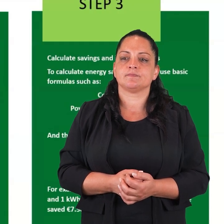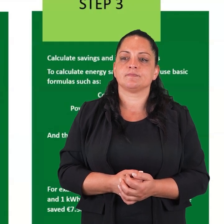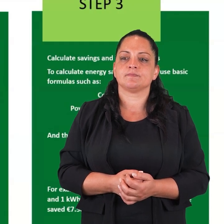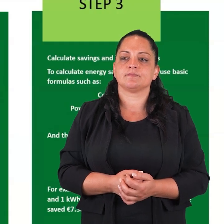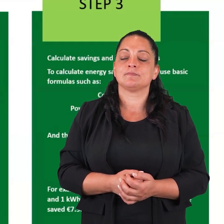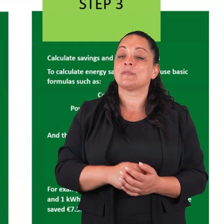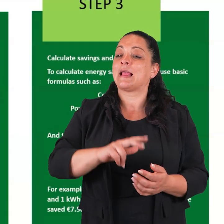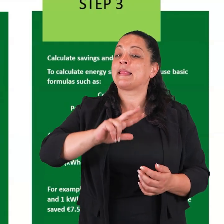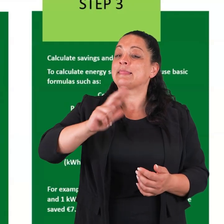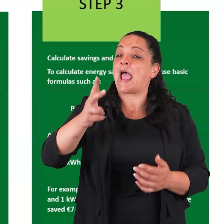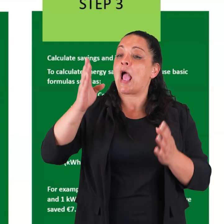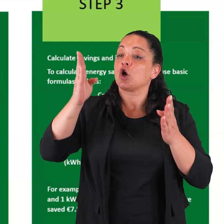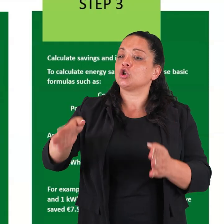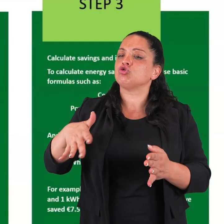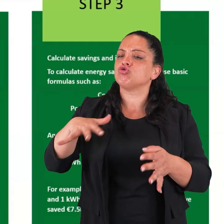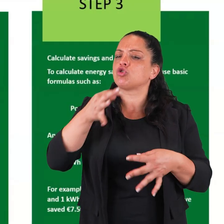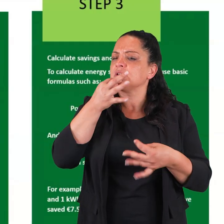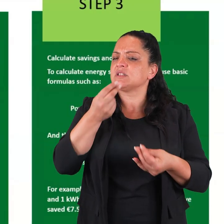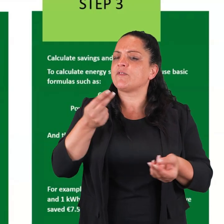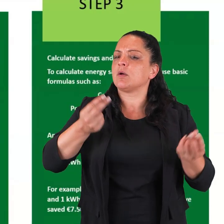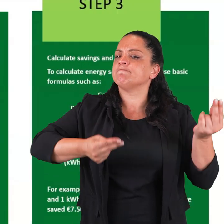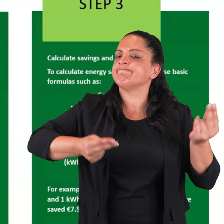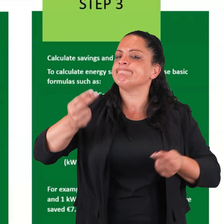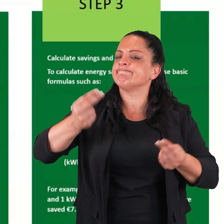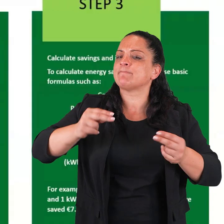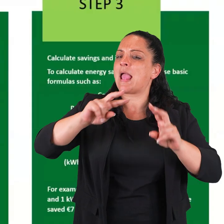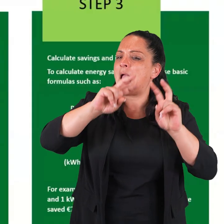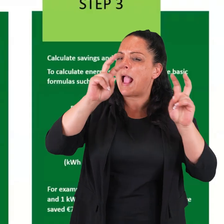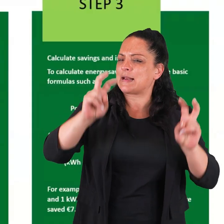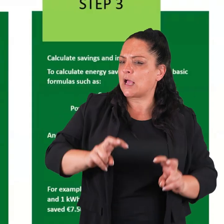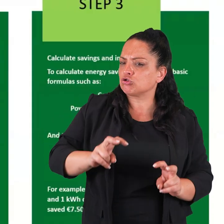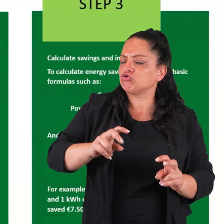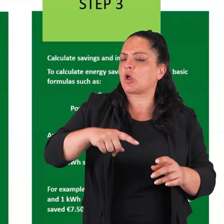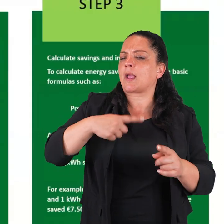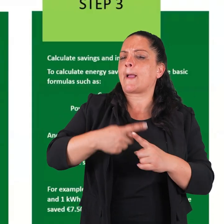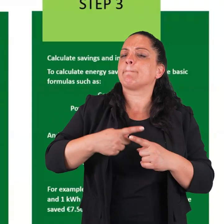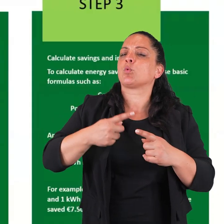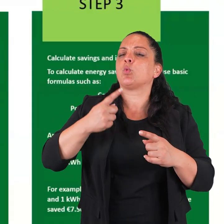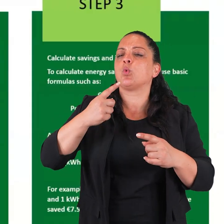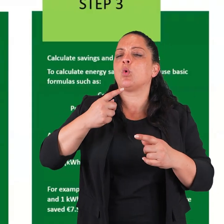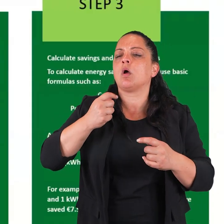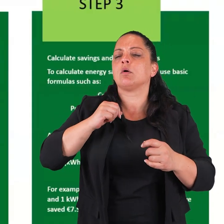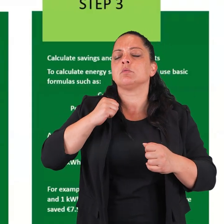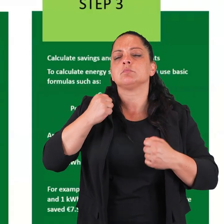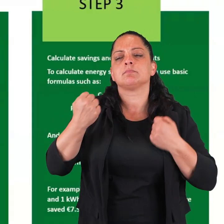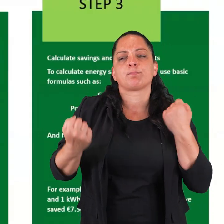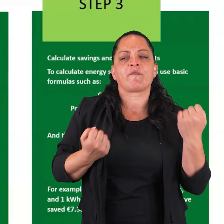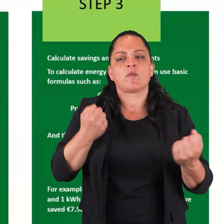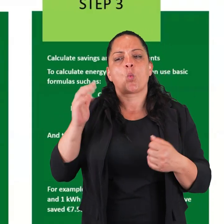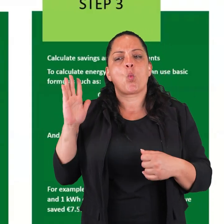3 is to calculate how to save energy and how to improve